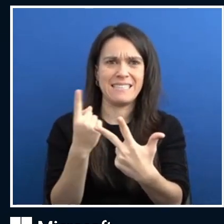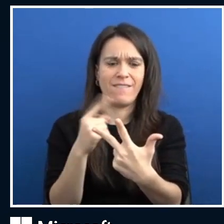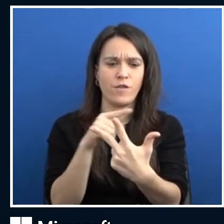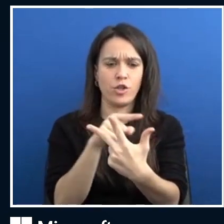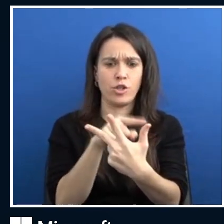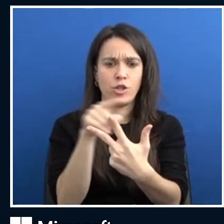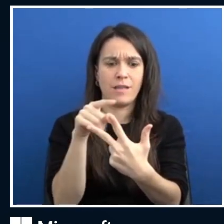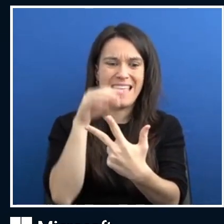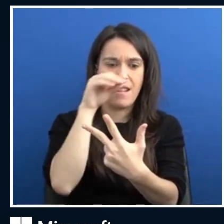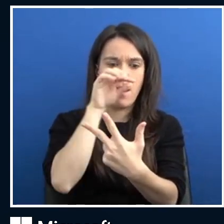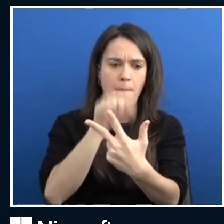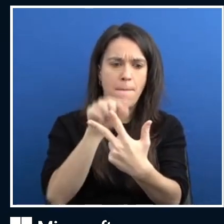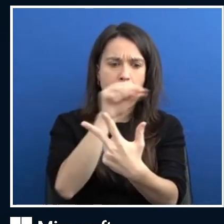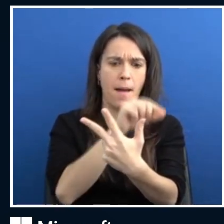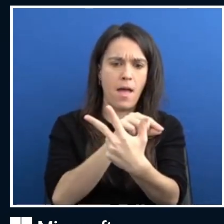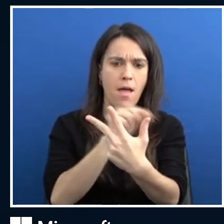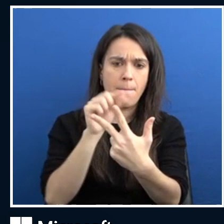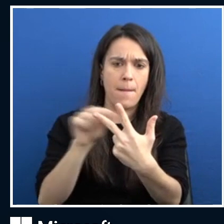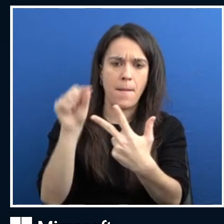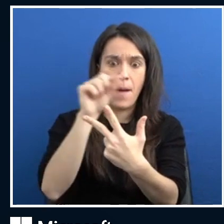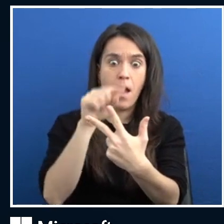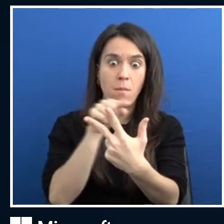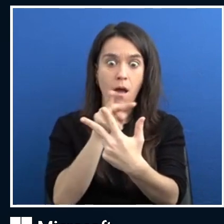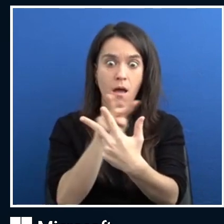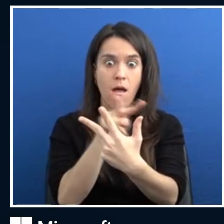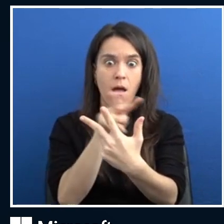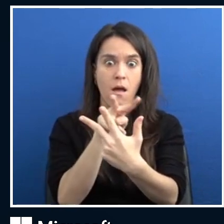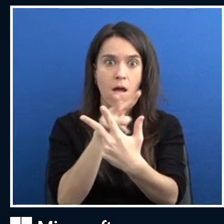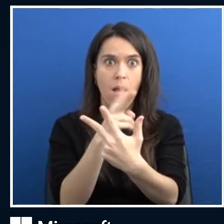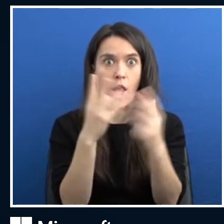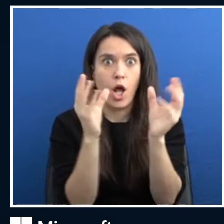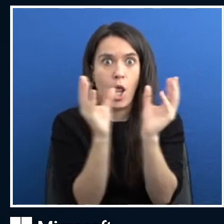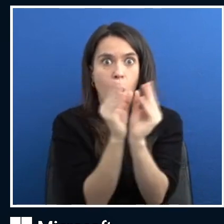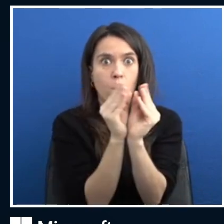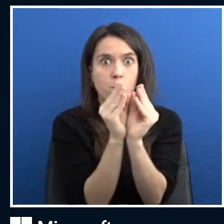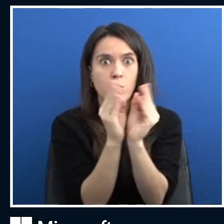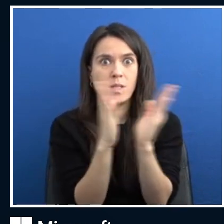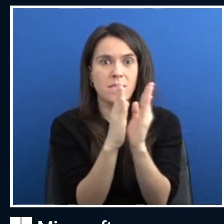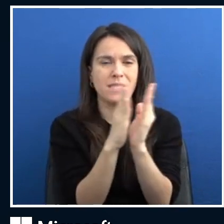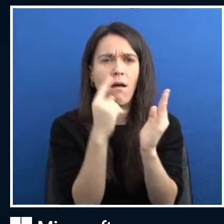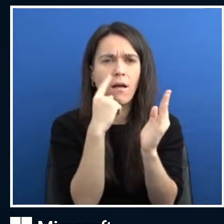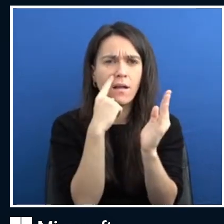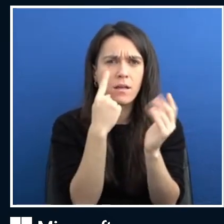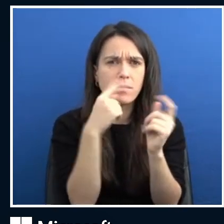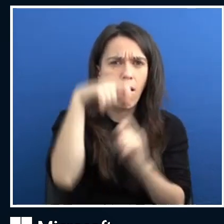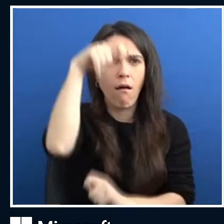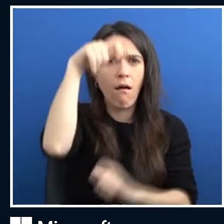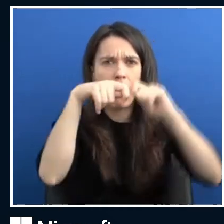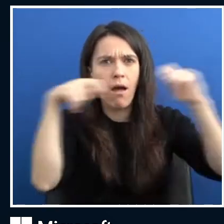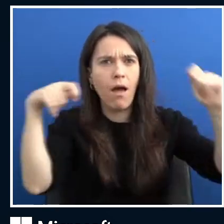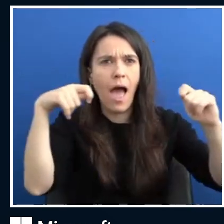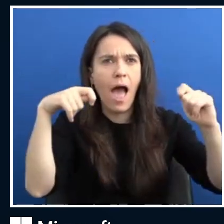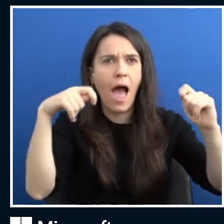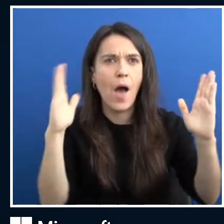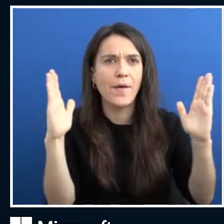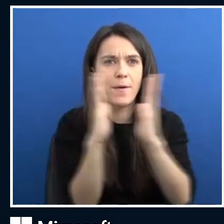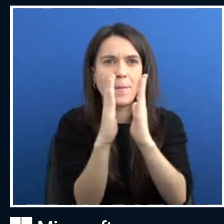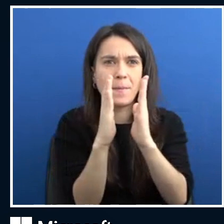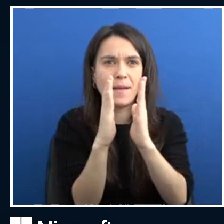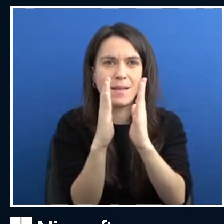probably the farthest point of that cluster. And that value is tried to be like, it has to be minimized. You have to have the minimum variance to get the